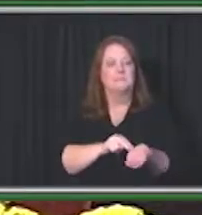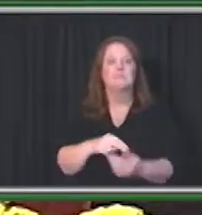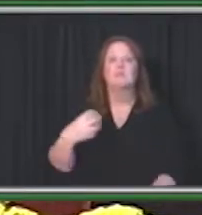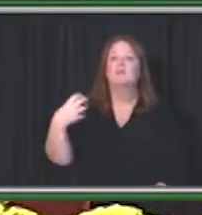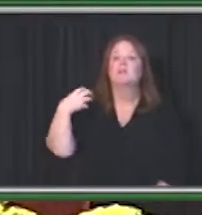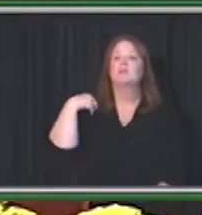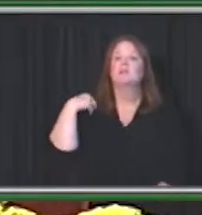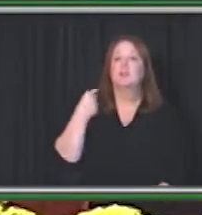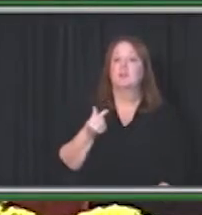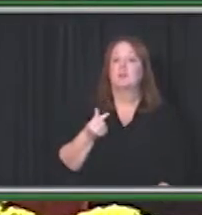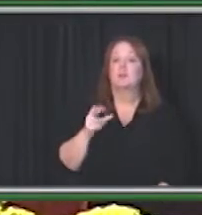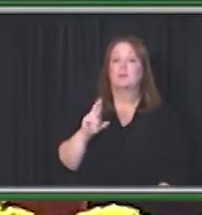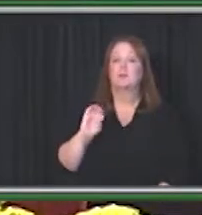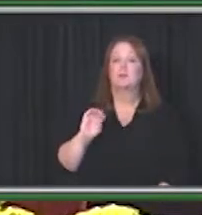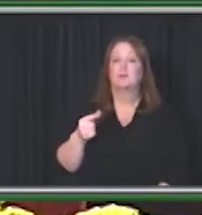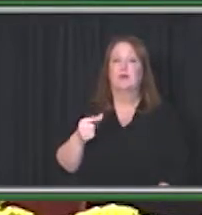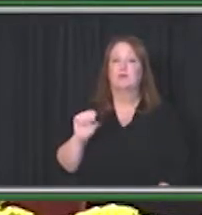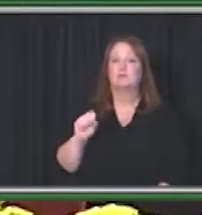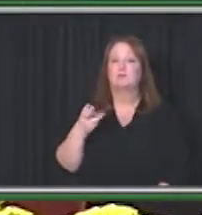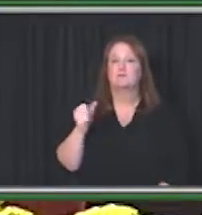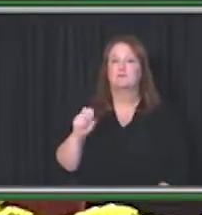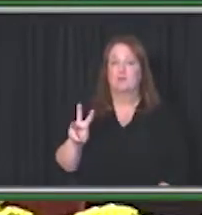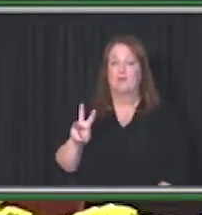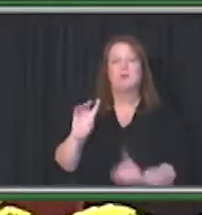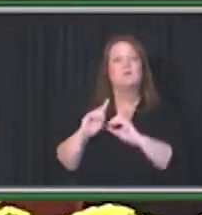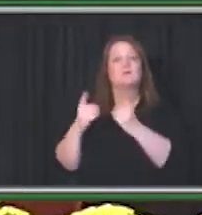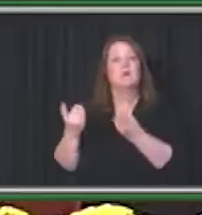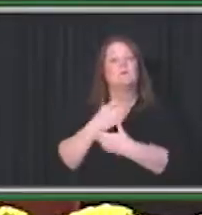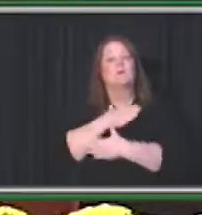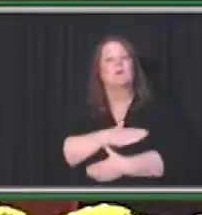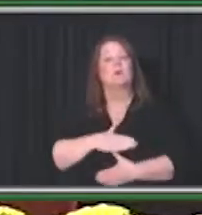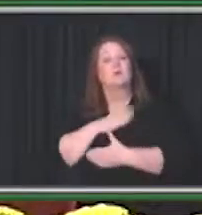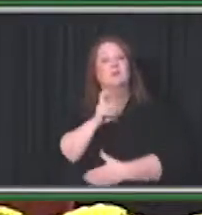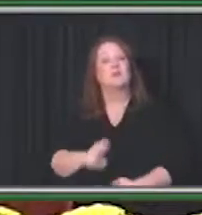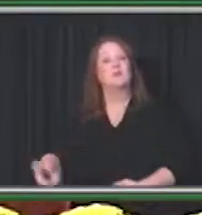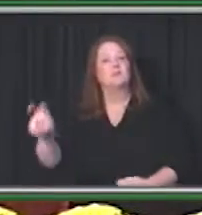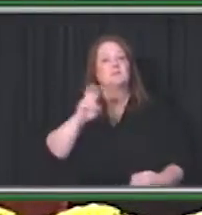Chair Greg Shaw, Department of Recreation, Parks and Tourism Administration.